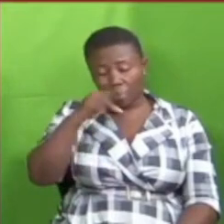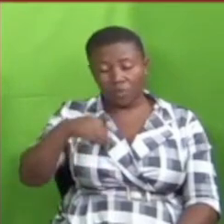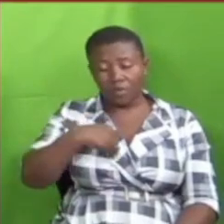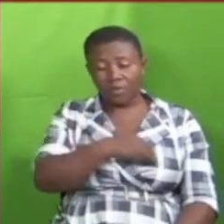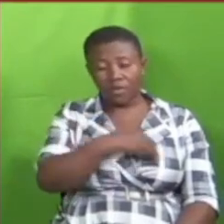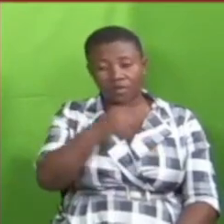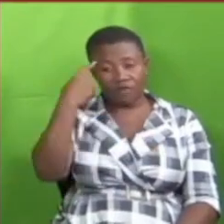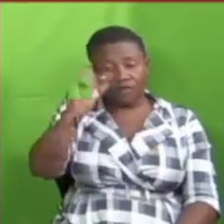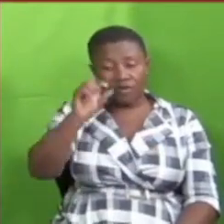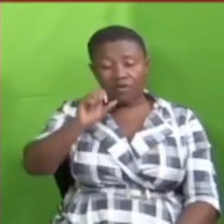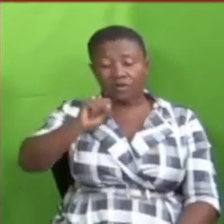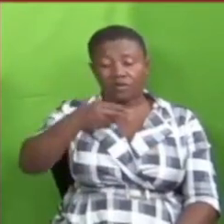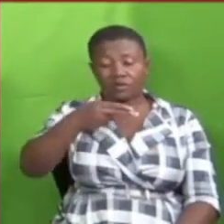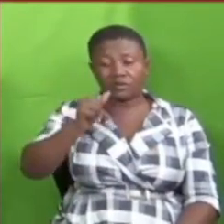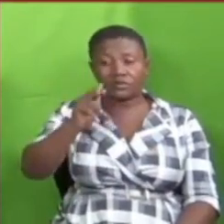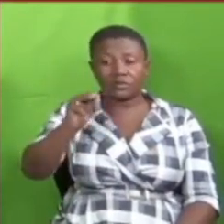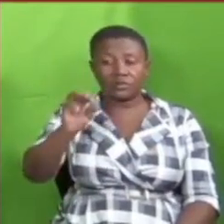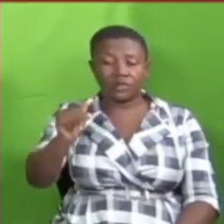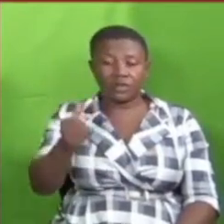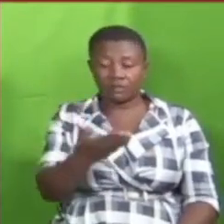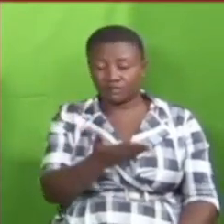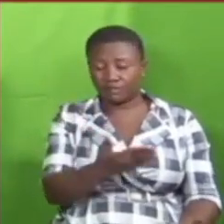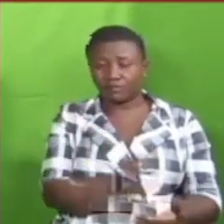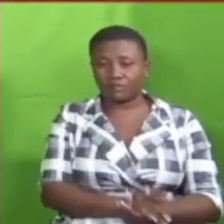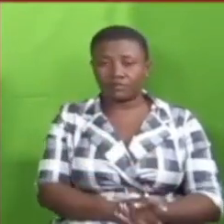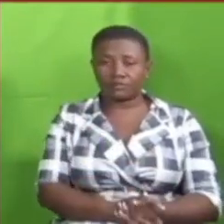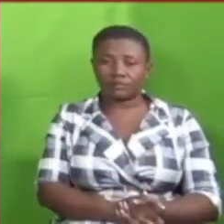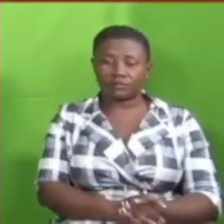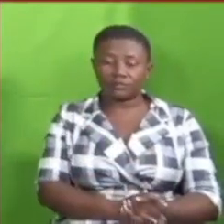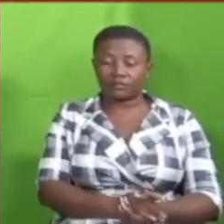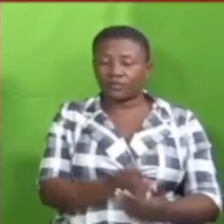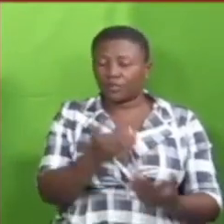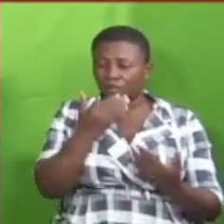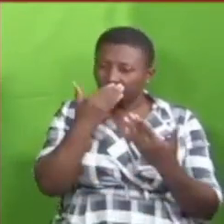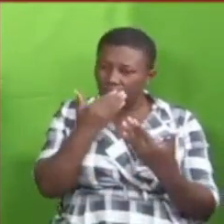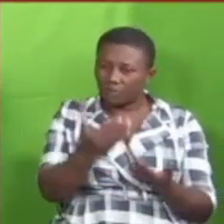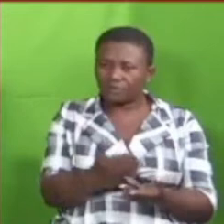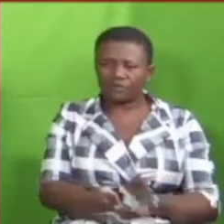Shama may make your feeling. Thank you, Mr. Speaker,